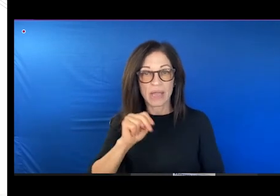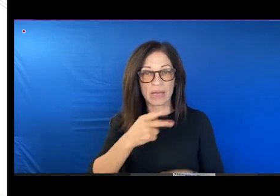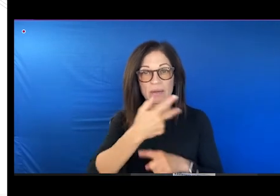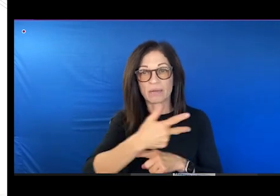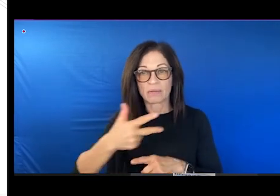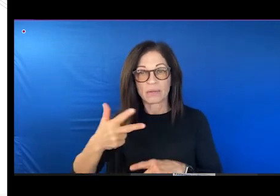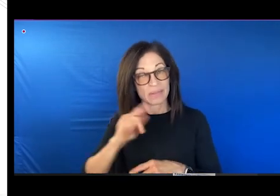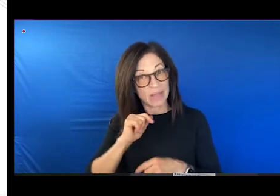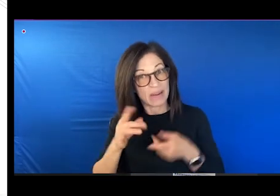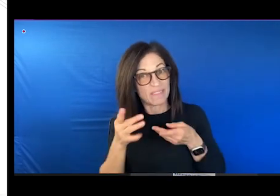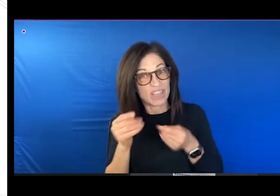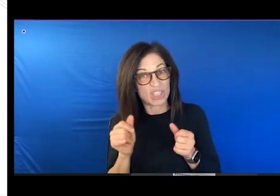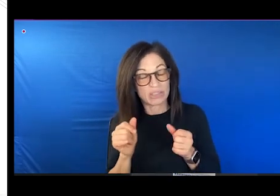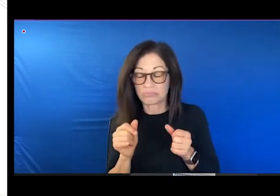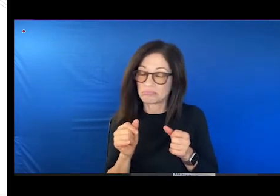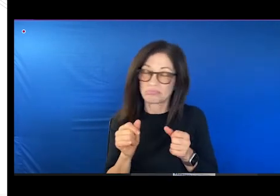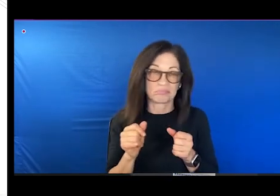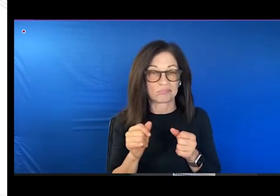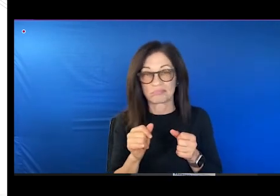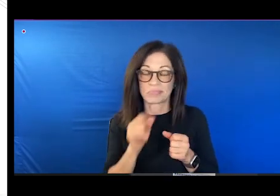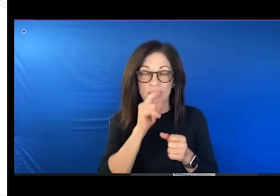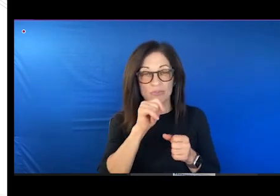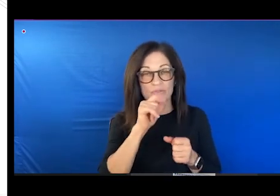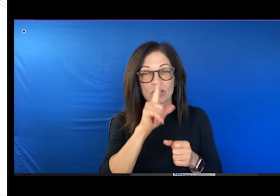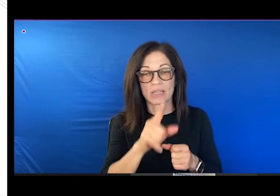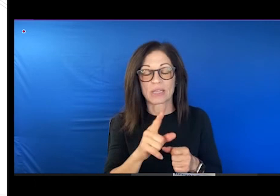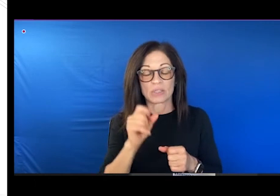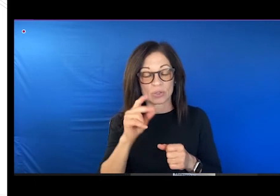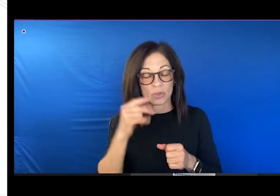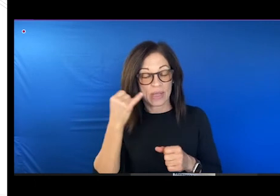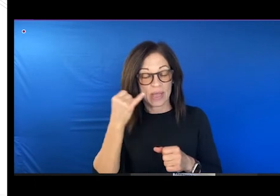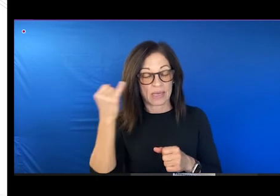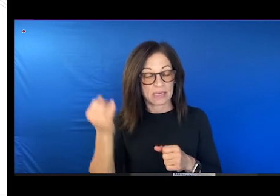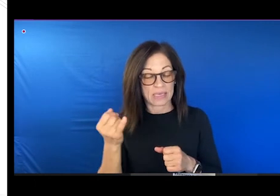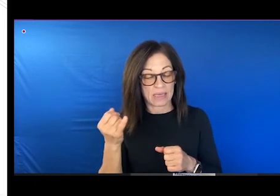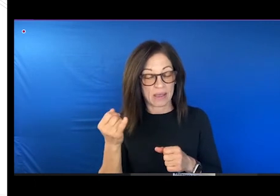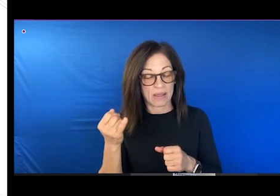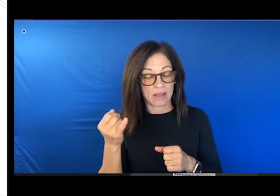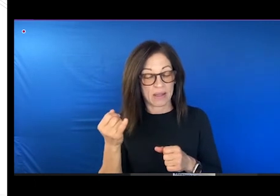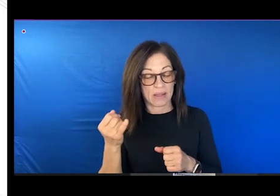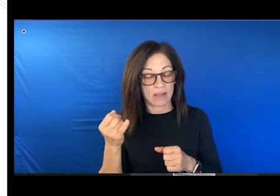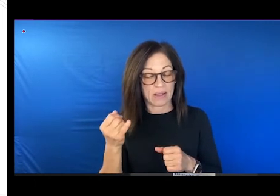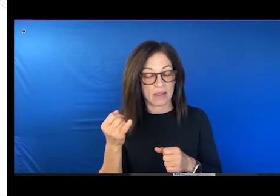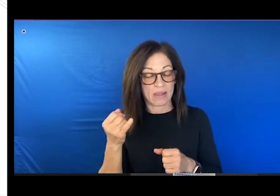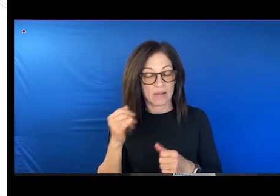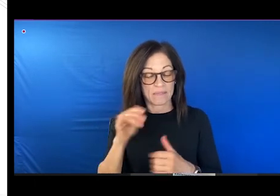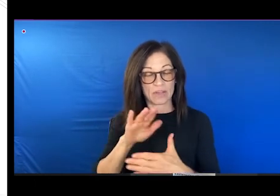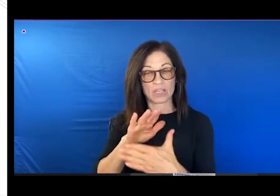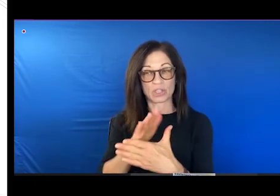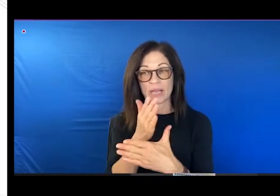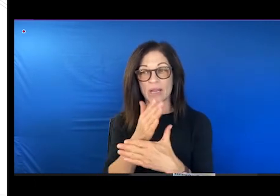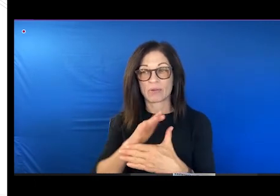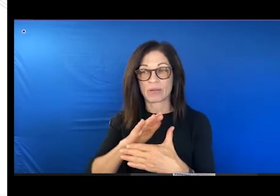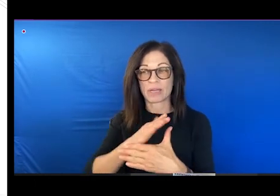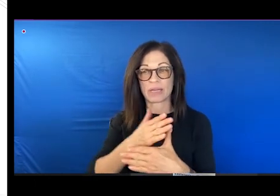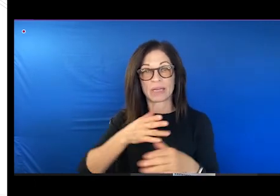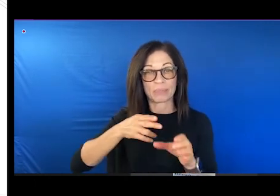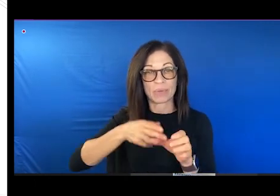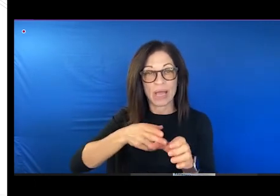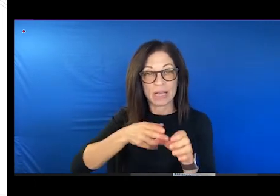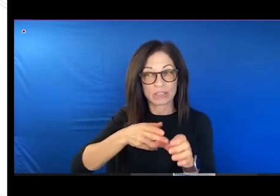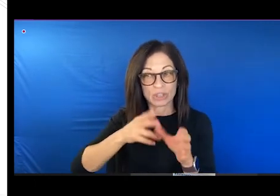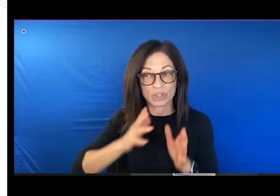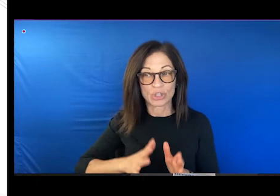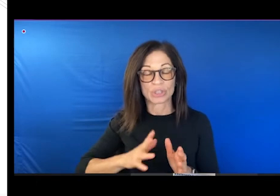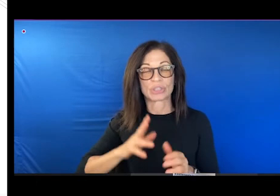each of those vans. How efficient is that? Not very. And so the notion of sharing passengers